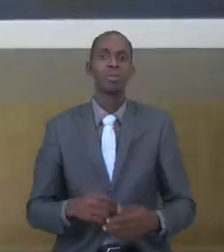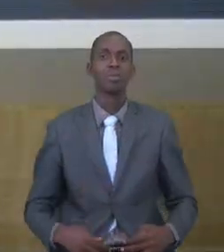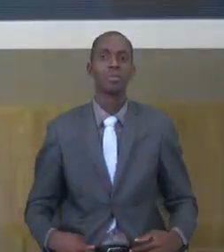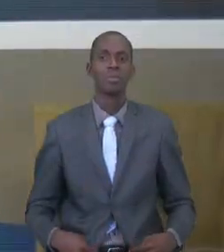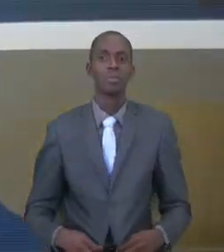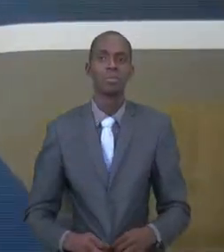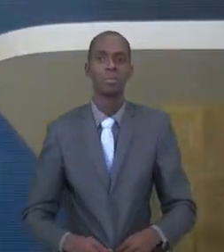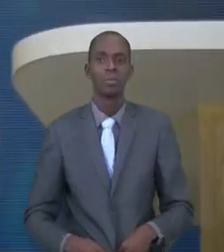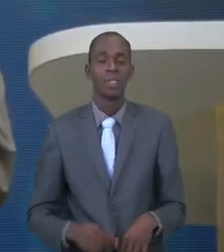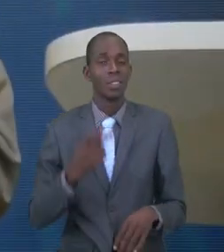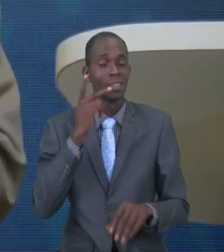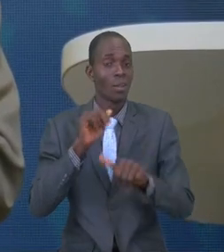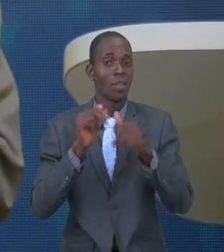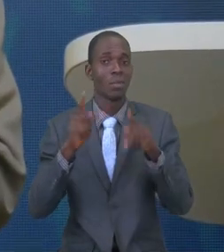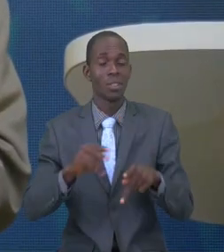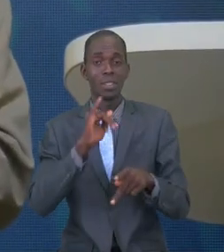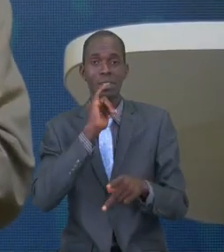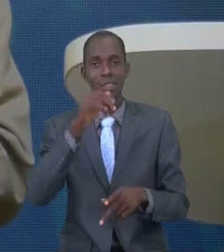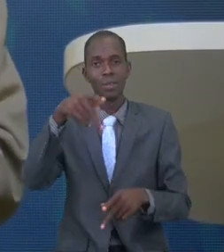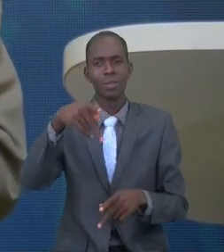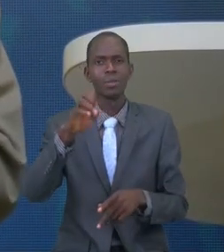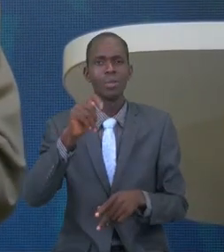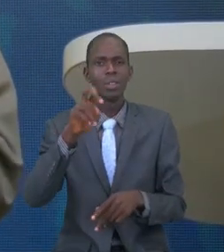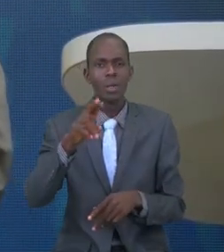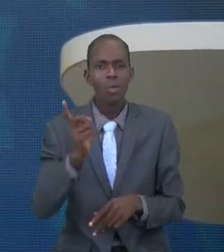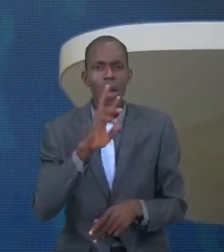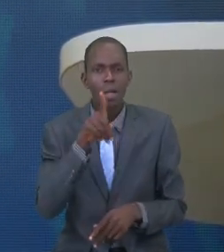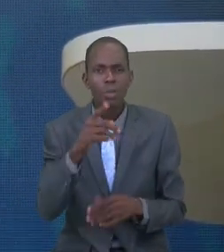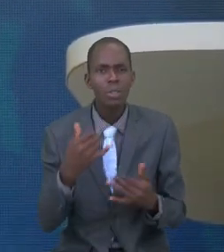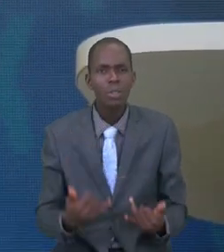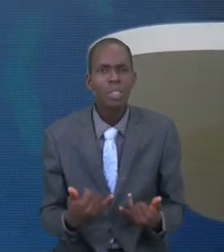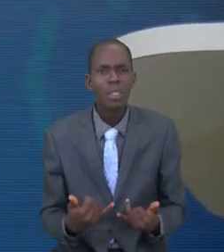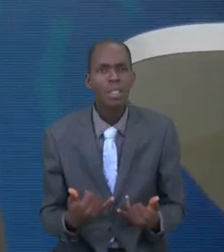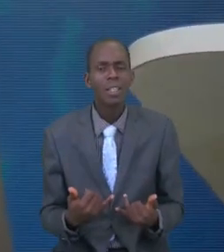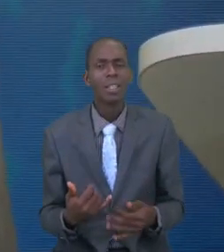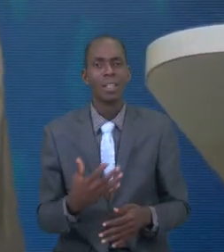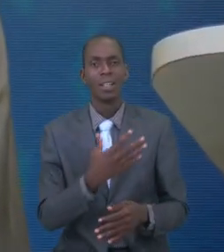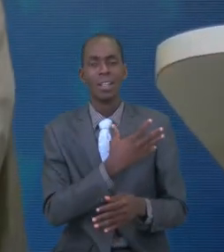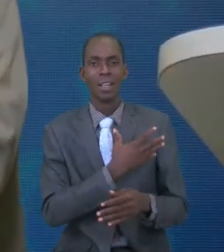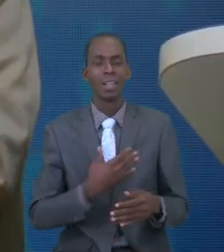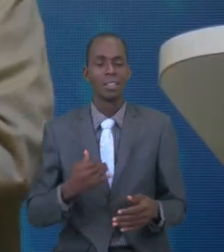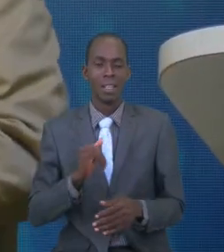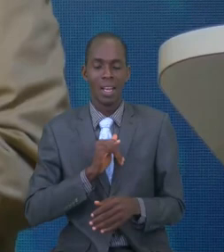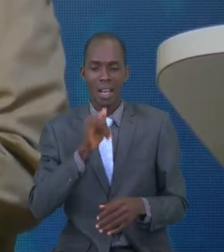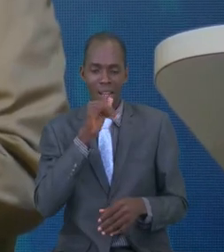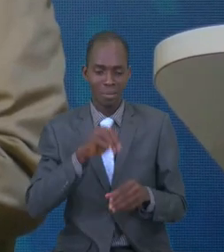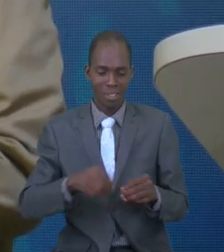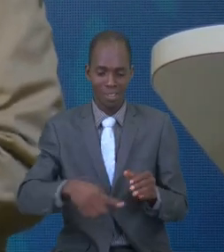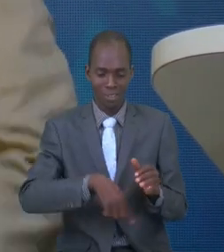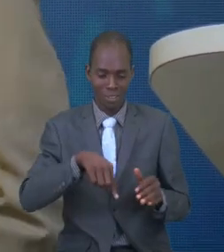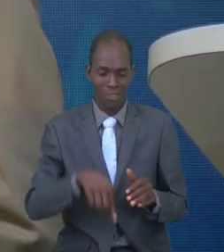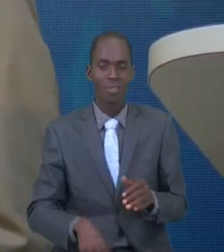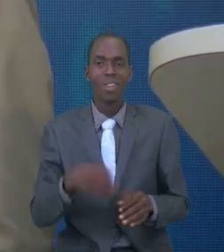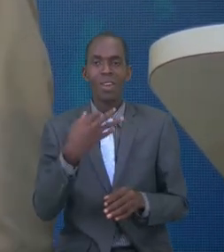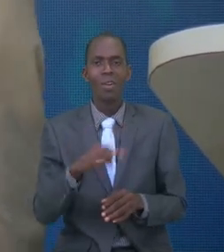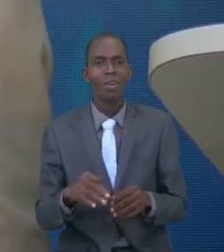Yeah. Look at Peter. Peter, where are you now? I mean, the dungeon of Herod. What's